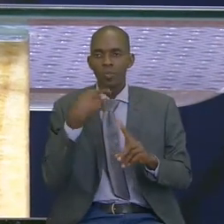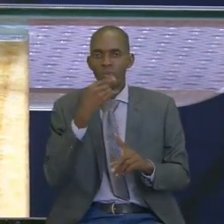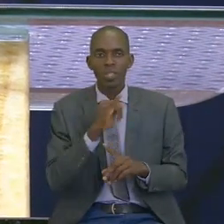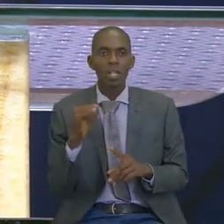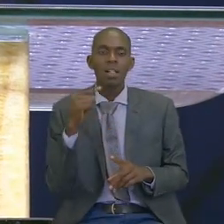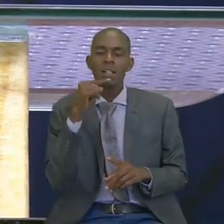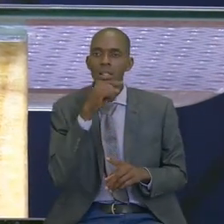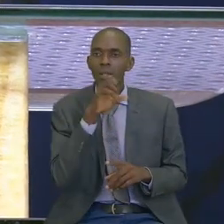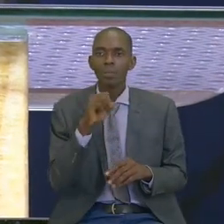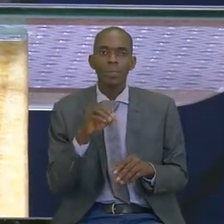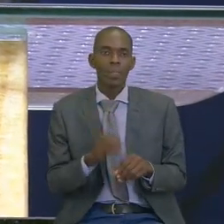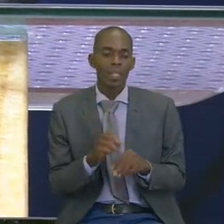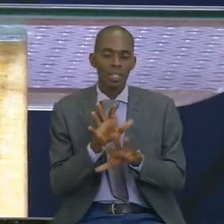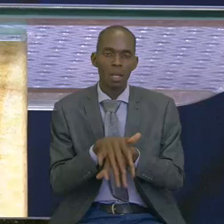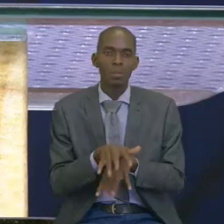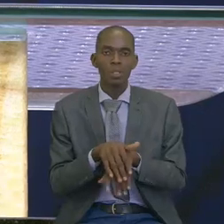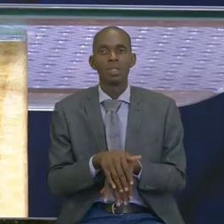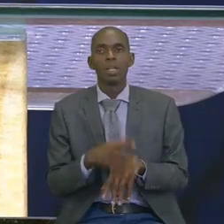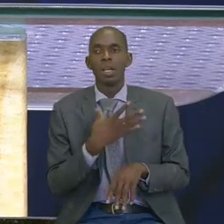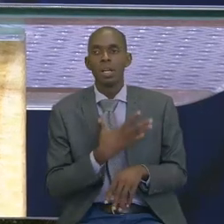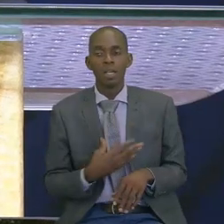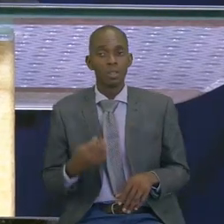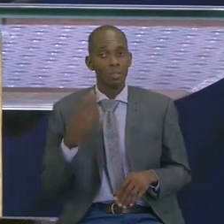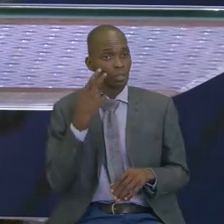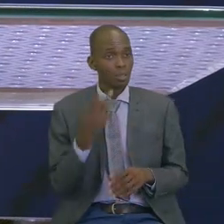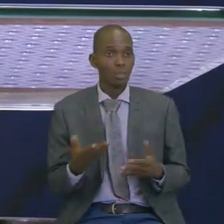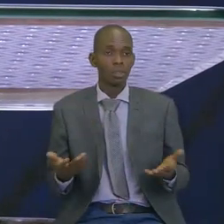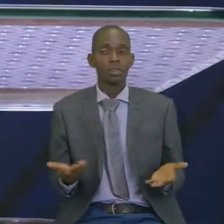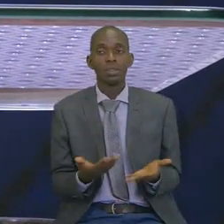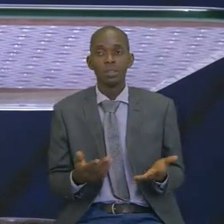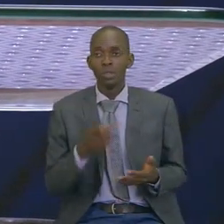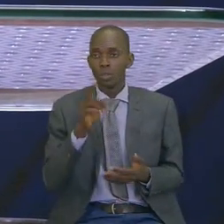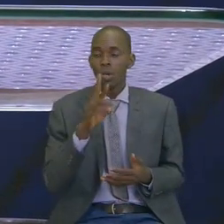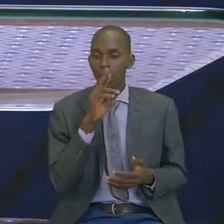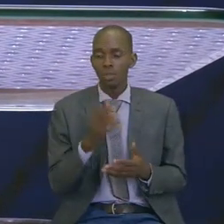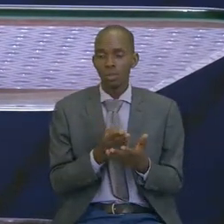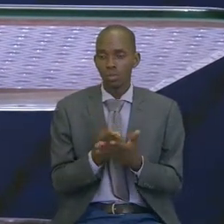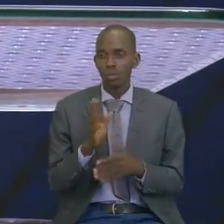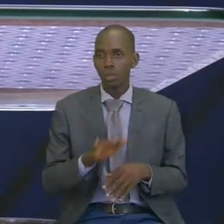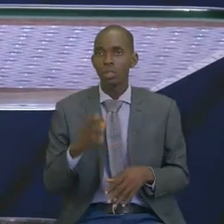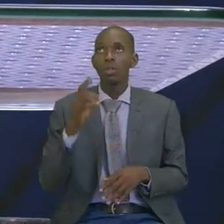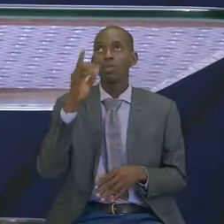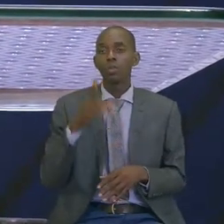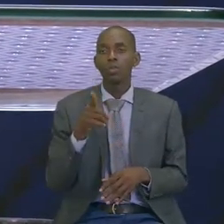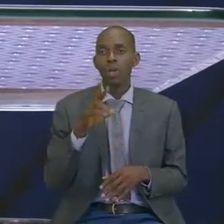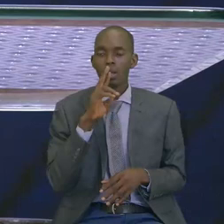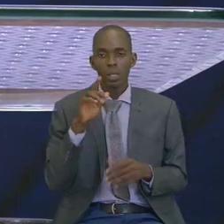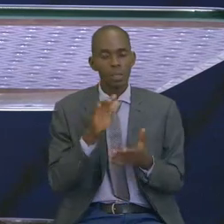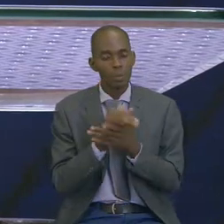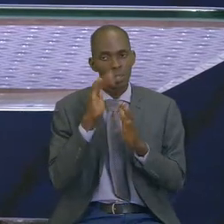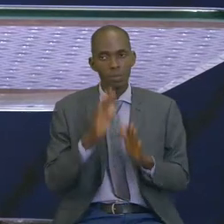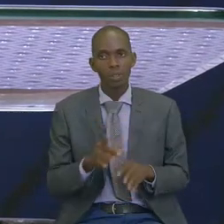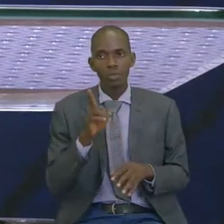speaking lies in hypocrisy. And if you join them, you're a child of God, you're a believer, you're a